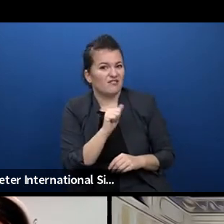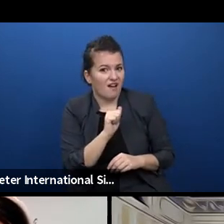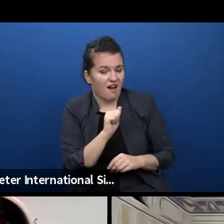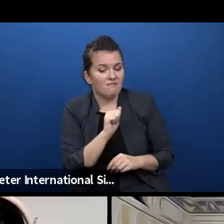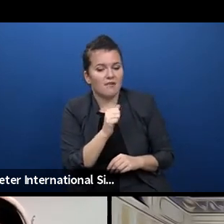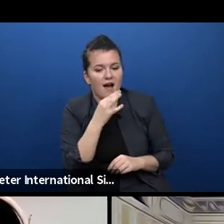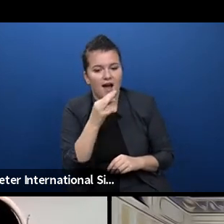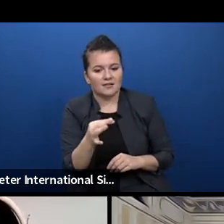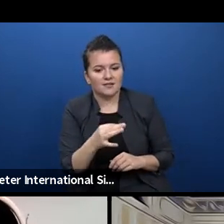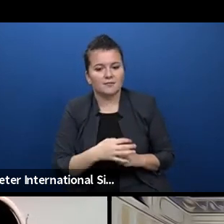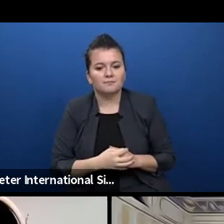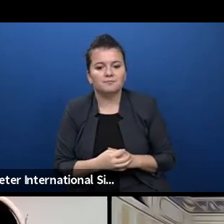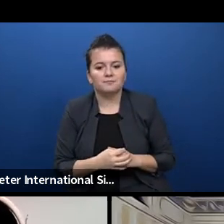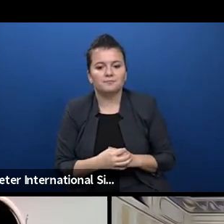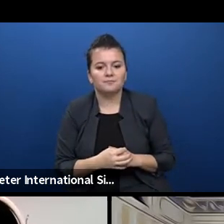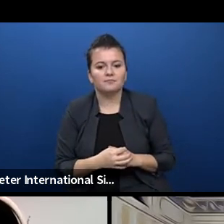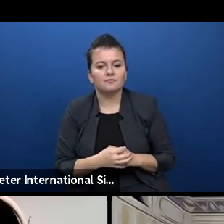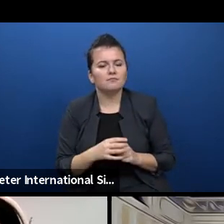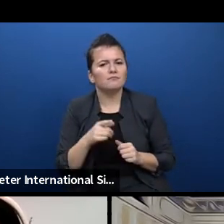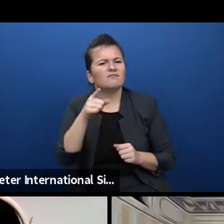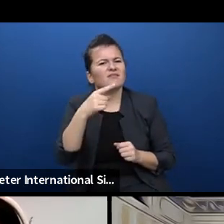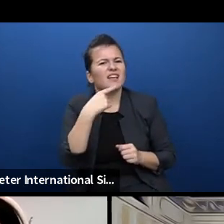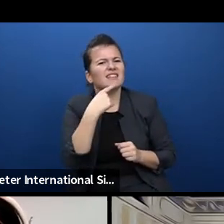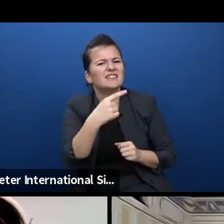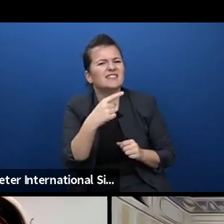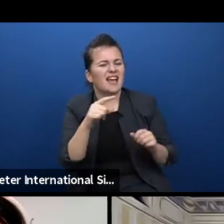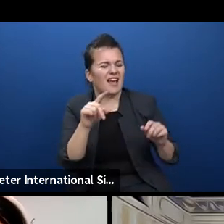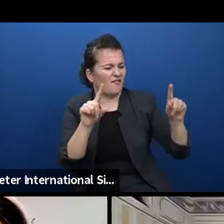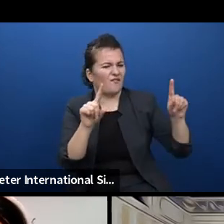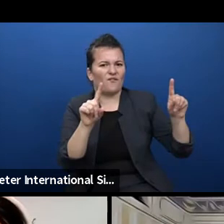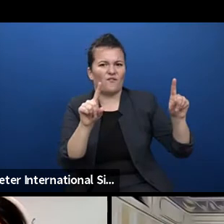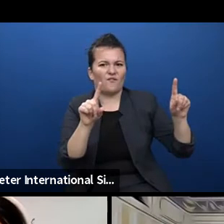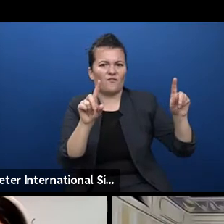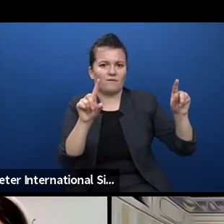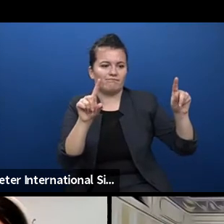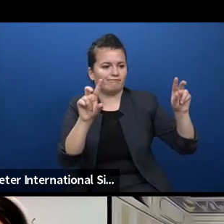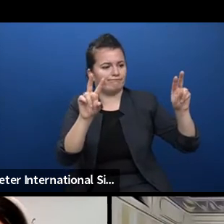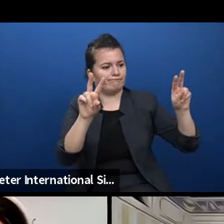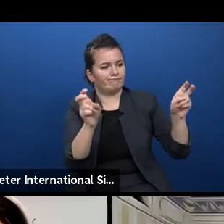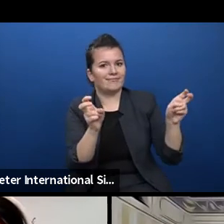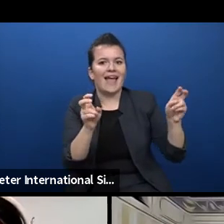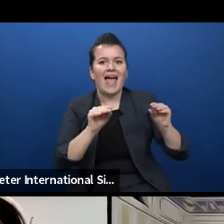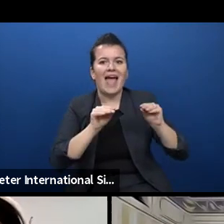What's included in the term you used, educational aspects?